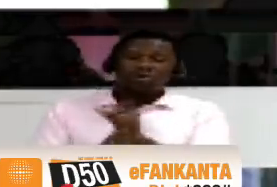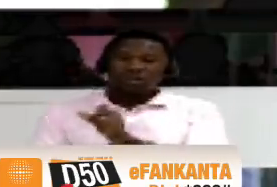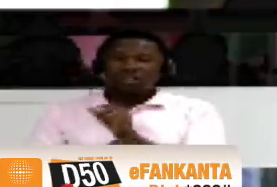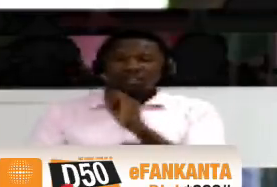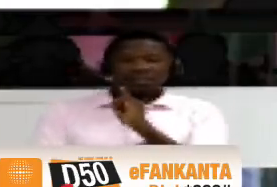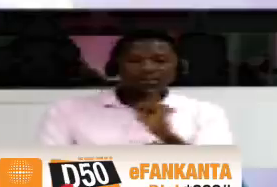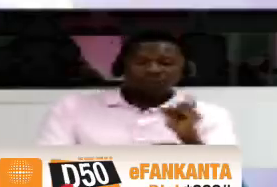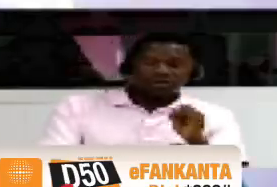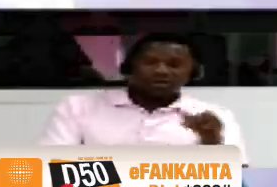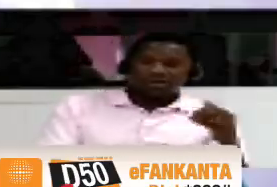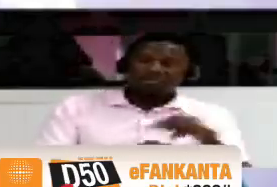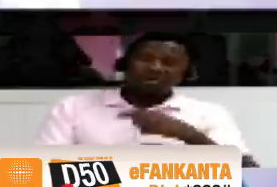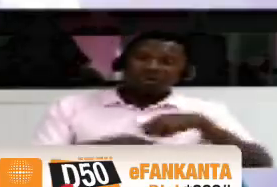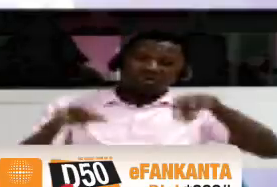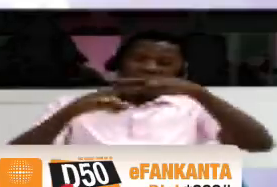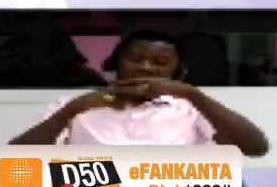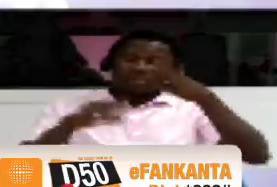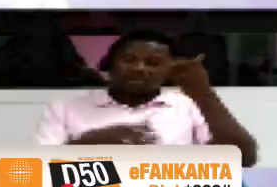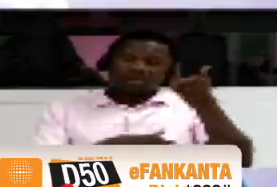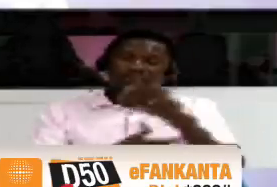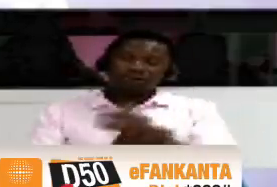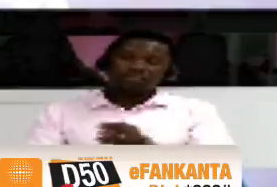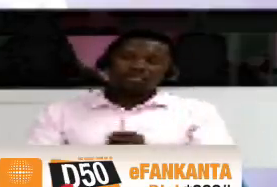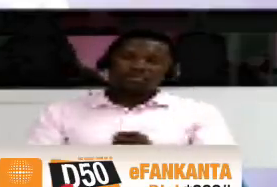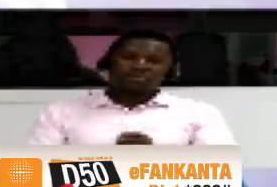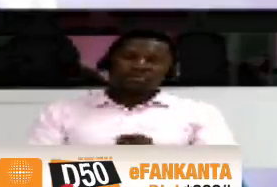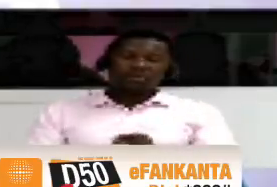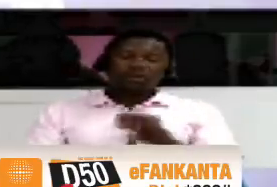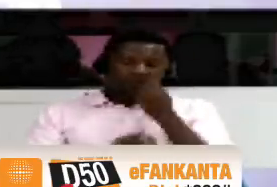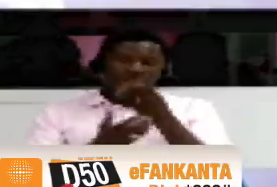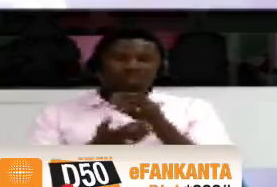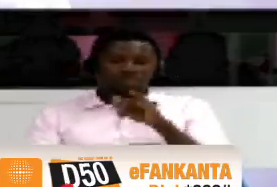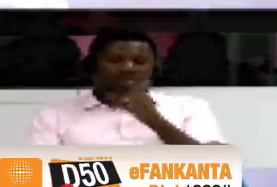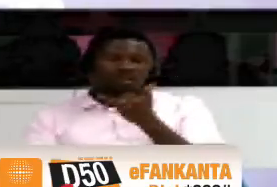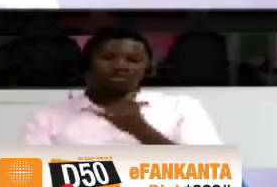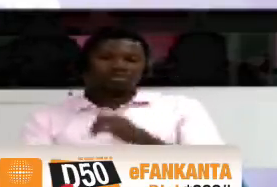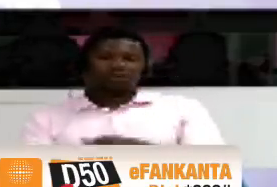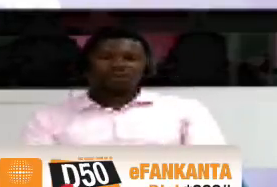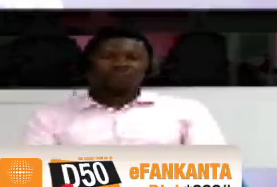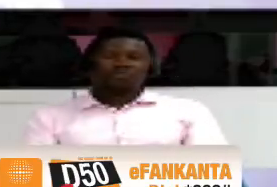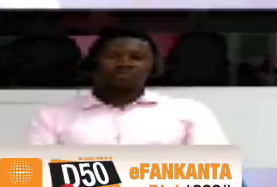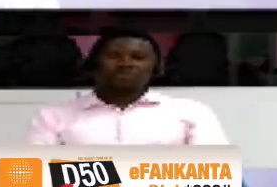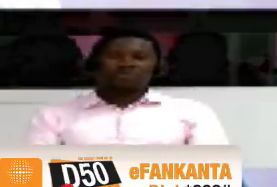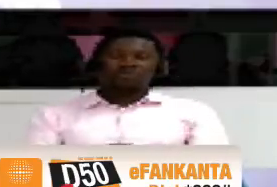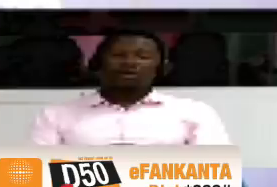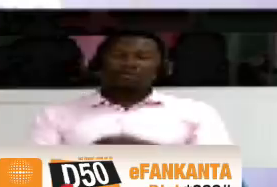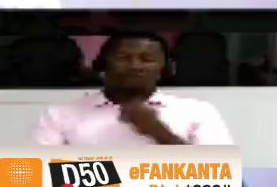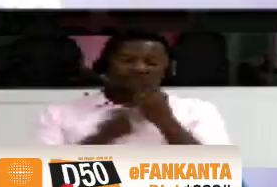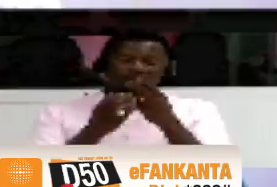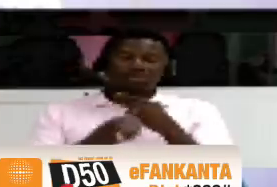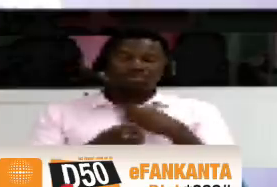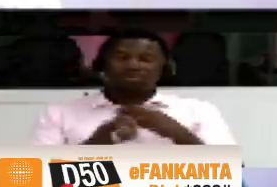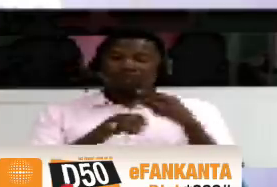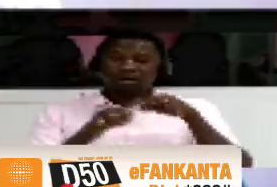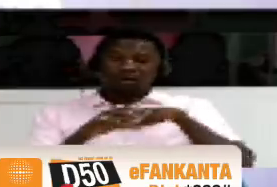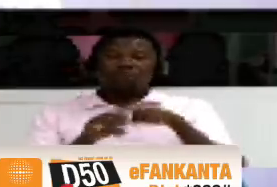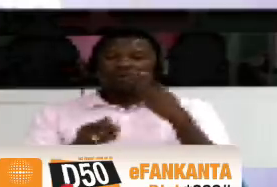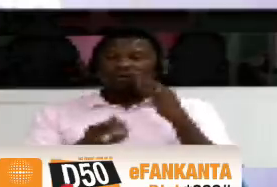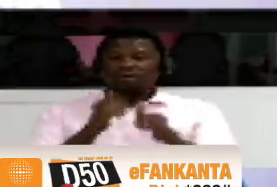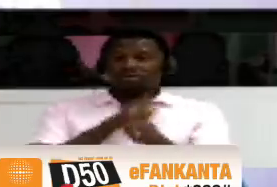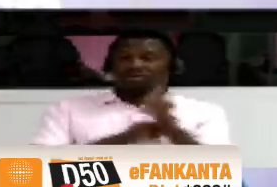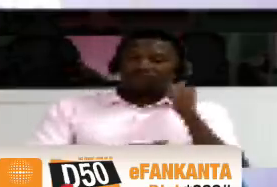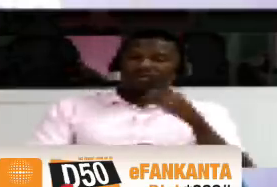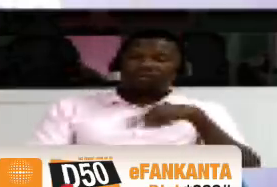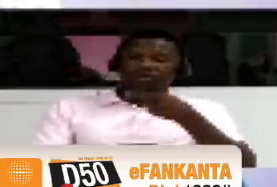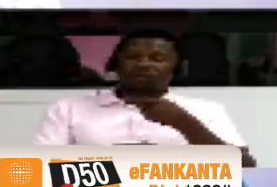you tell? I would probably say yes. Someone looked us, obviously, particularly when we were returning from the